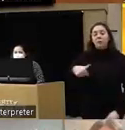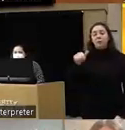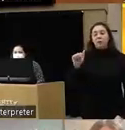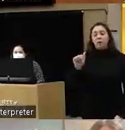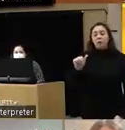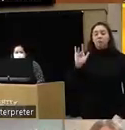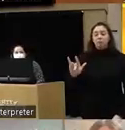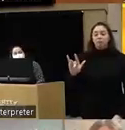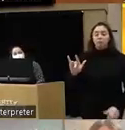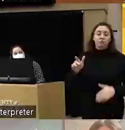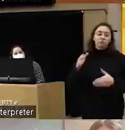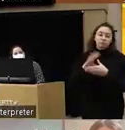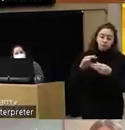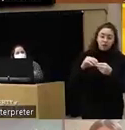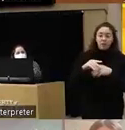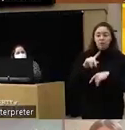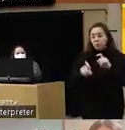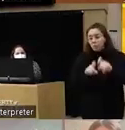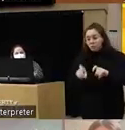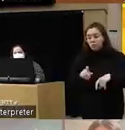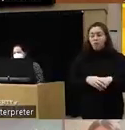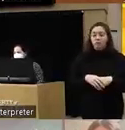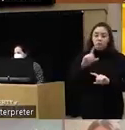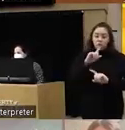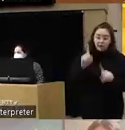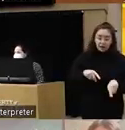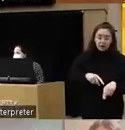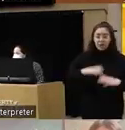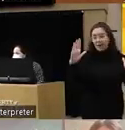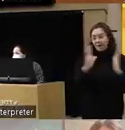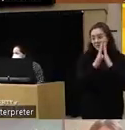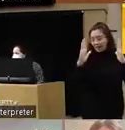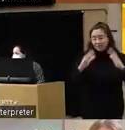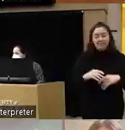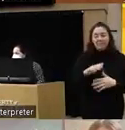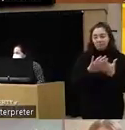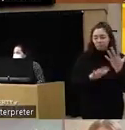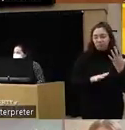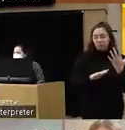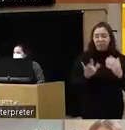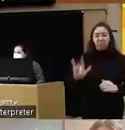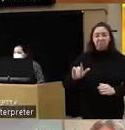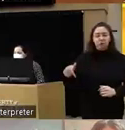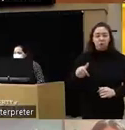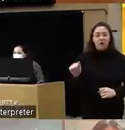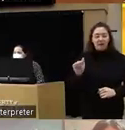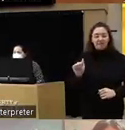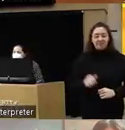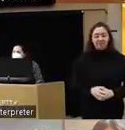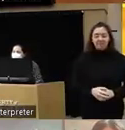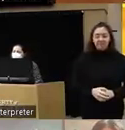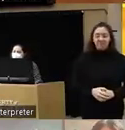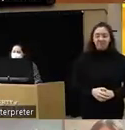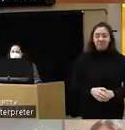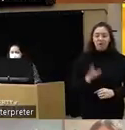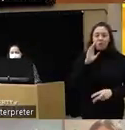feature to share comments, questions, reactions, high fives. All of those can be entered in the Q&A section, and